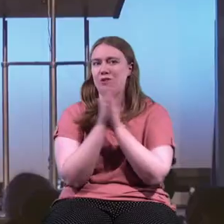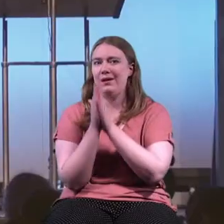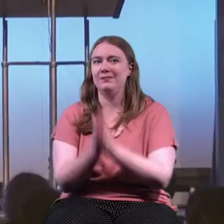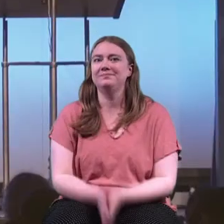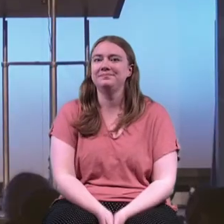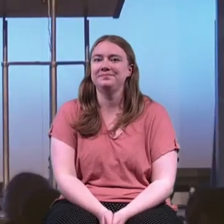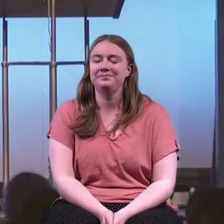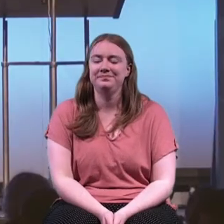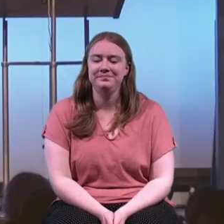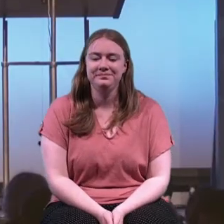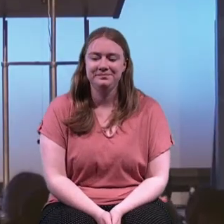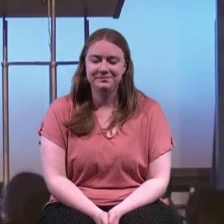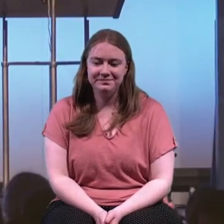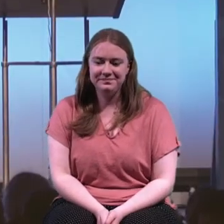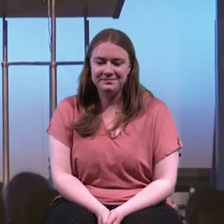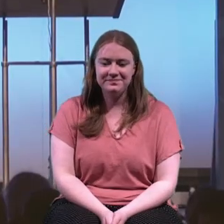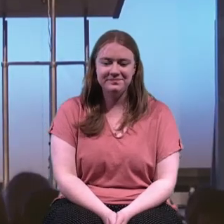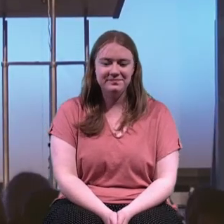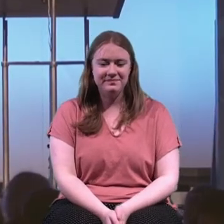pray.